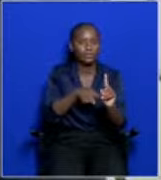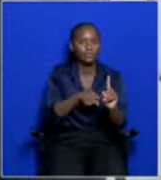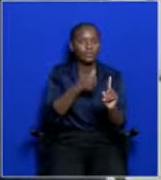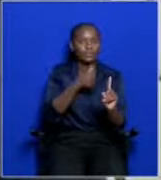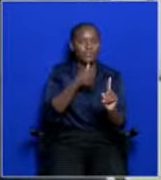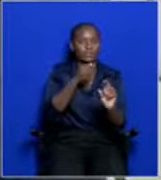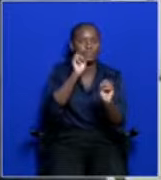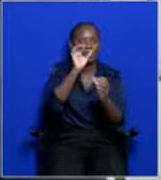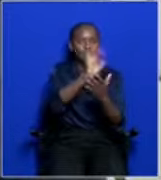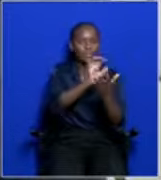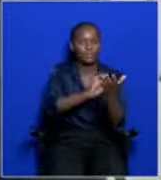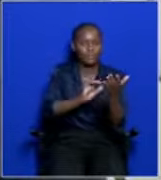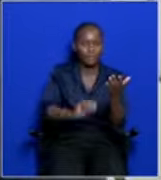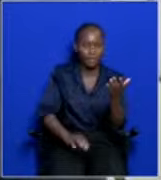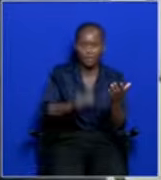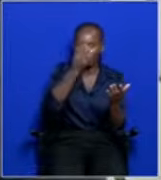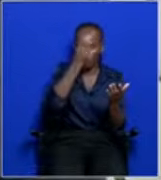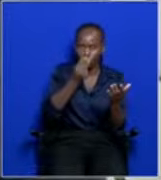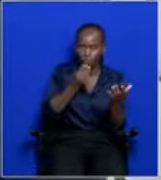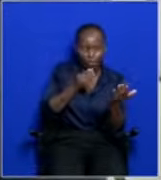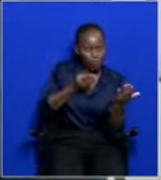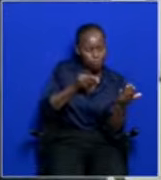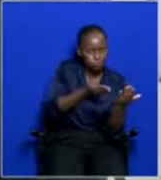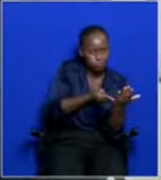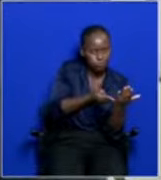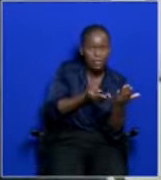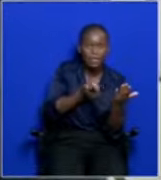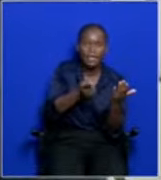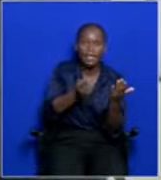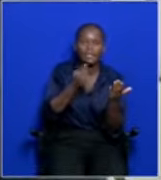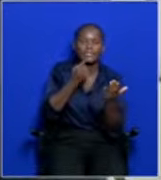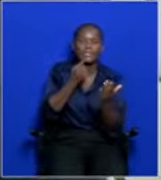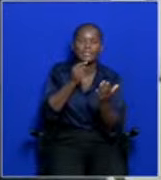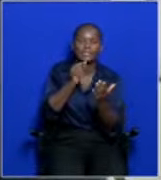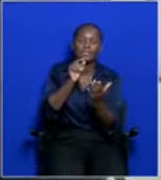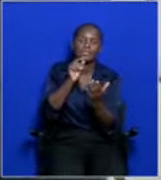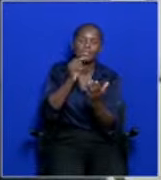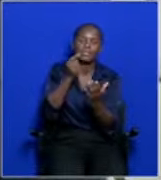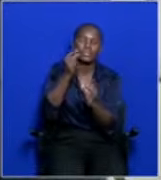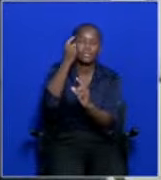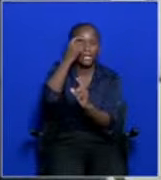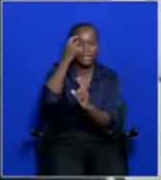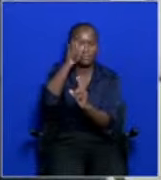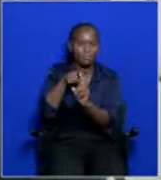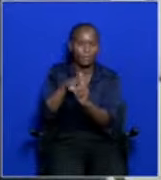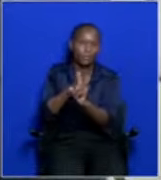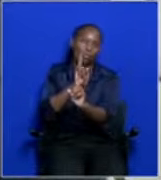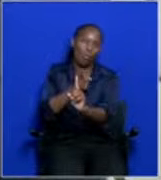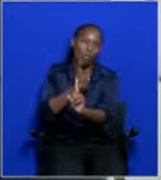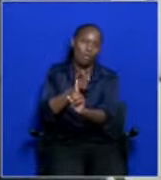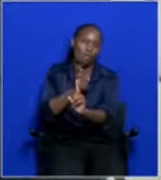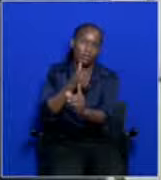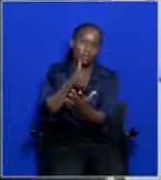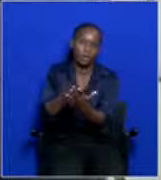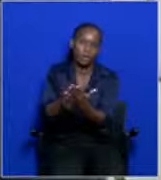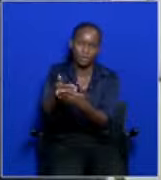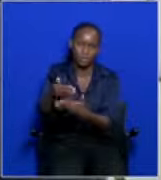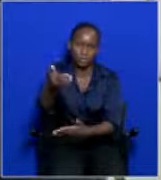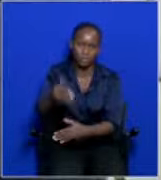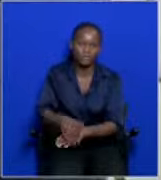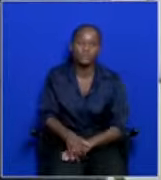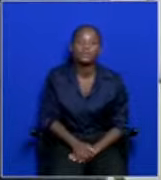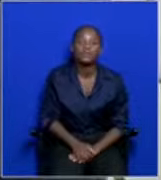well as the suspect warning statement. The matter was discussed with the public prosecutor based on